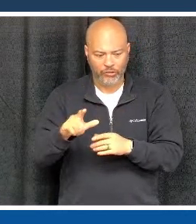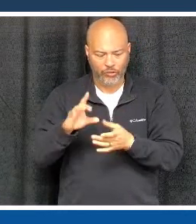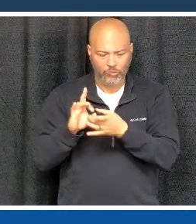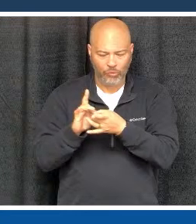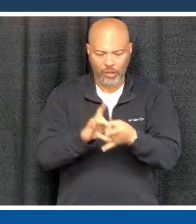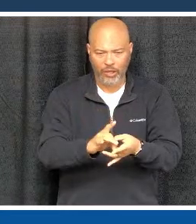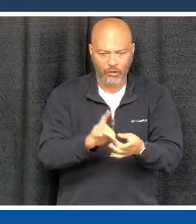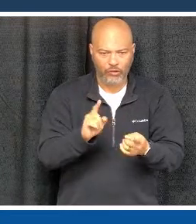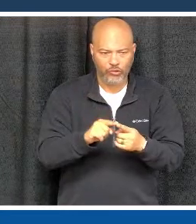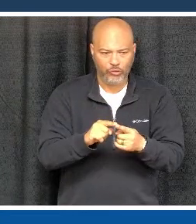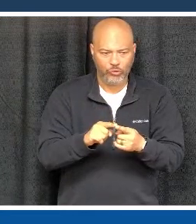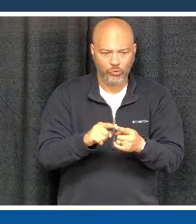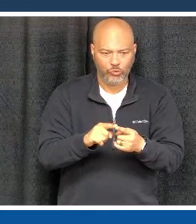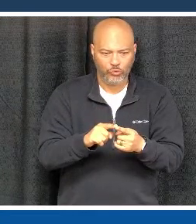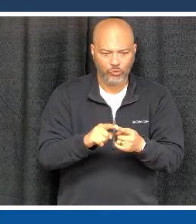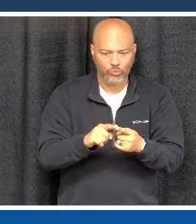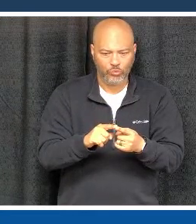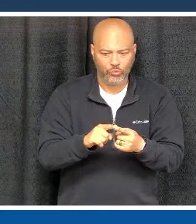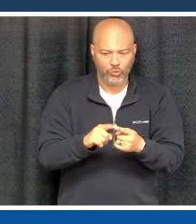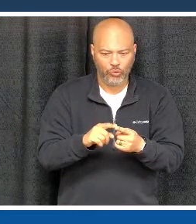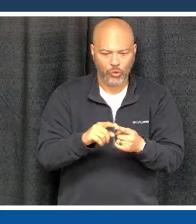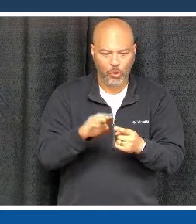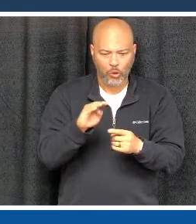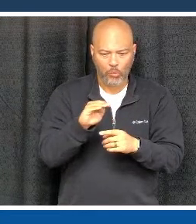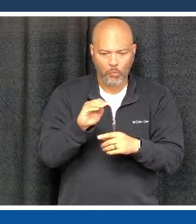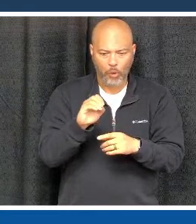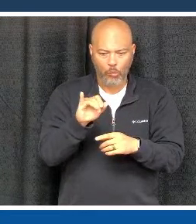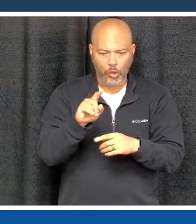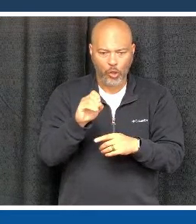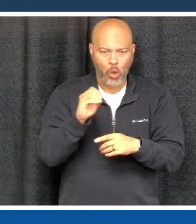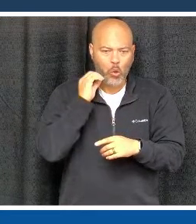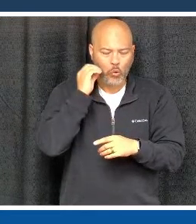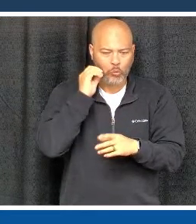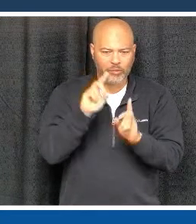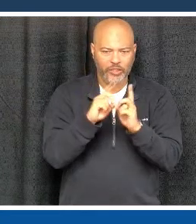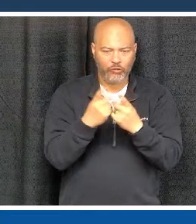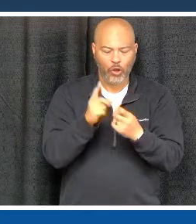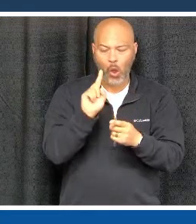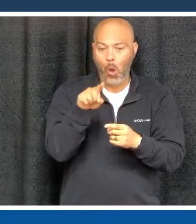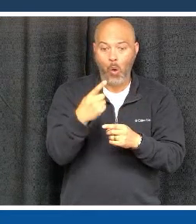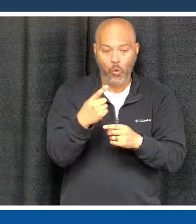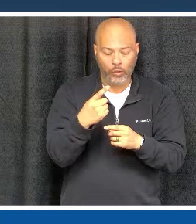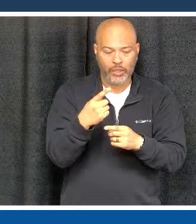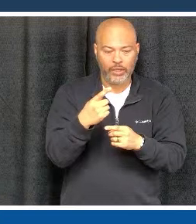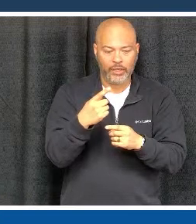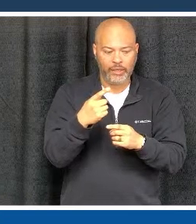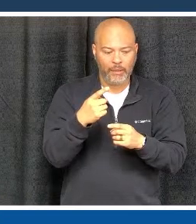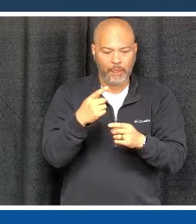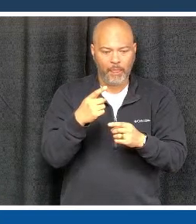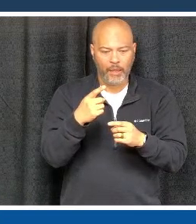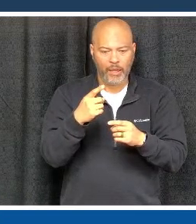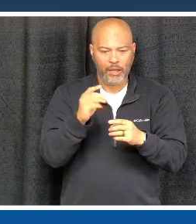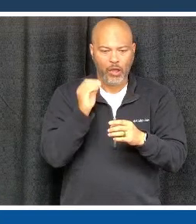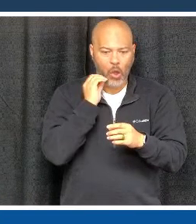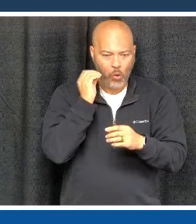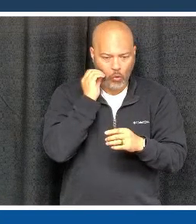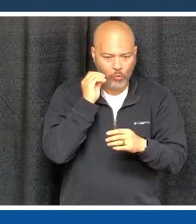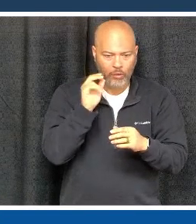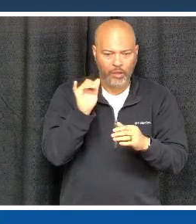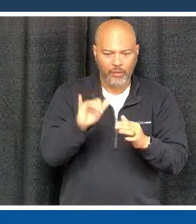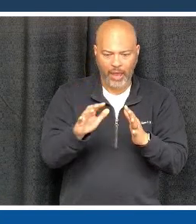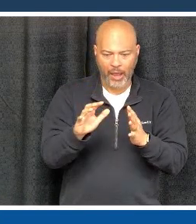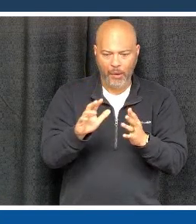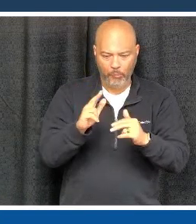relevant to the mobile home district, allowing just mobile homes and stick-built, conventional-built homes